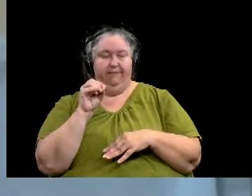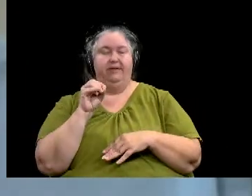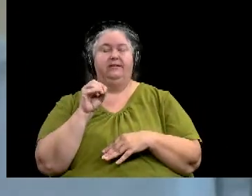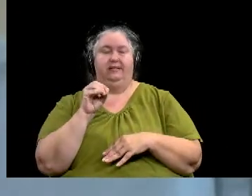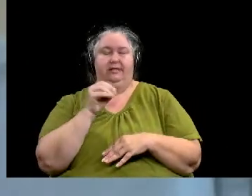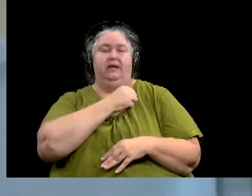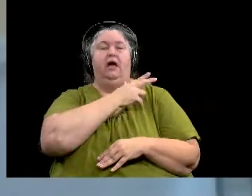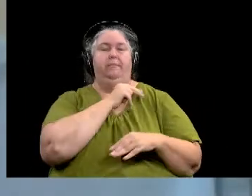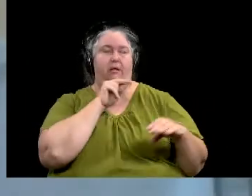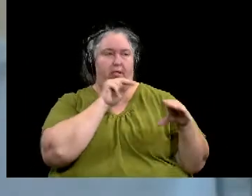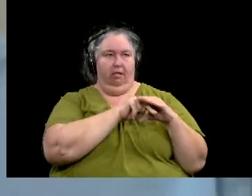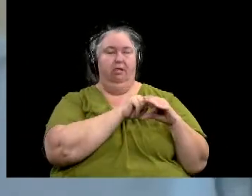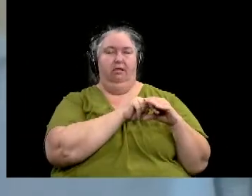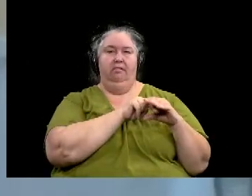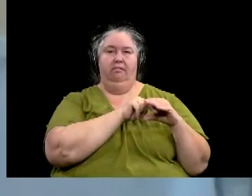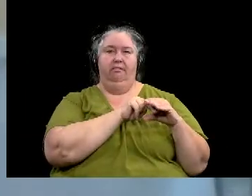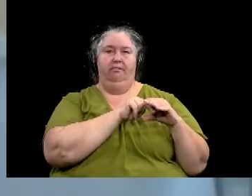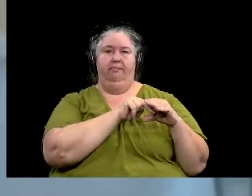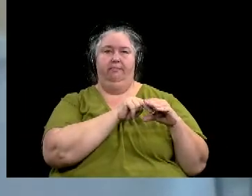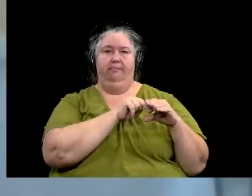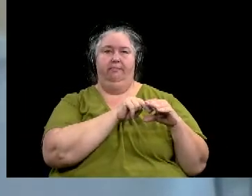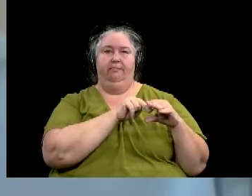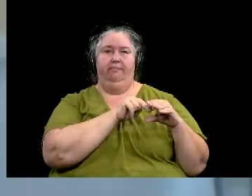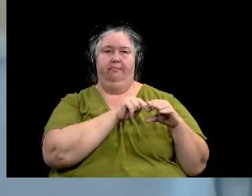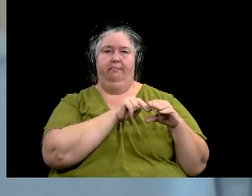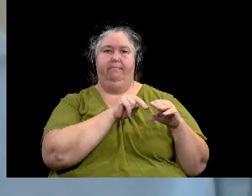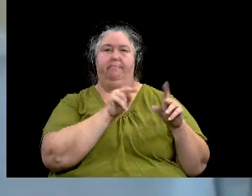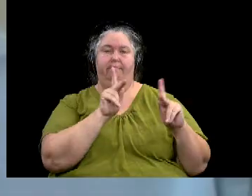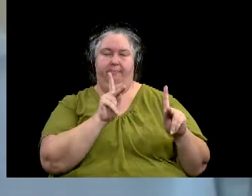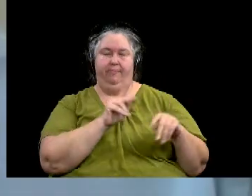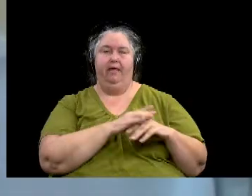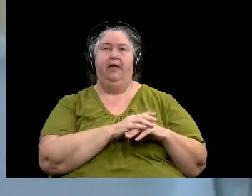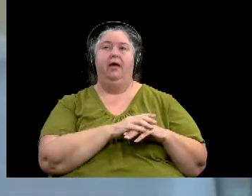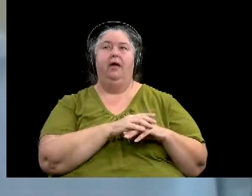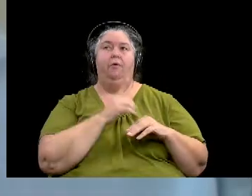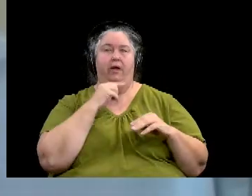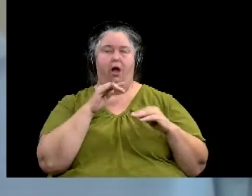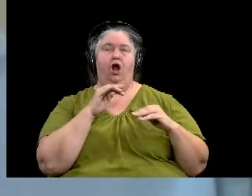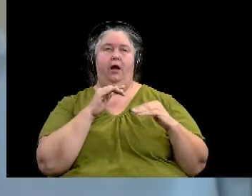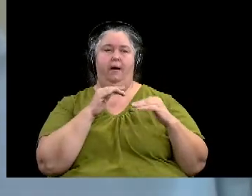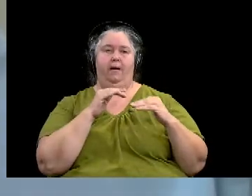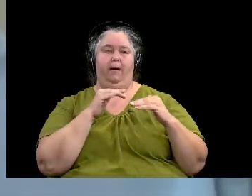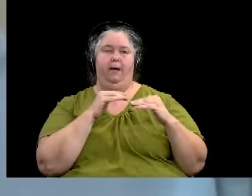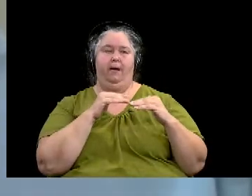running at or above our acute bed licensure.